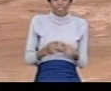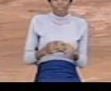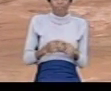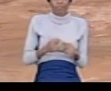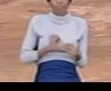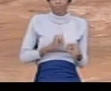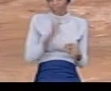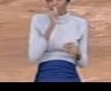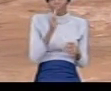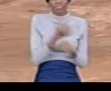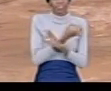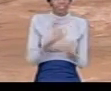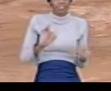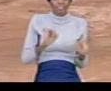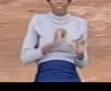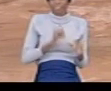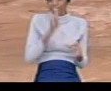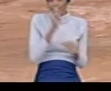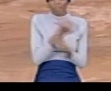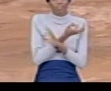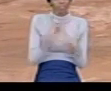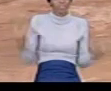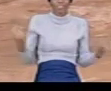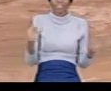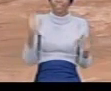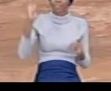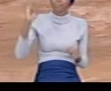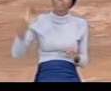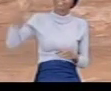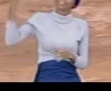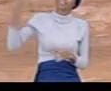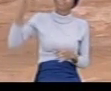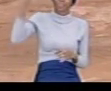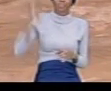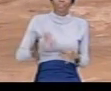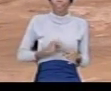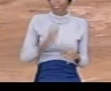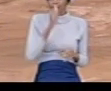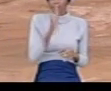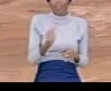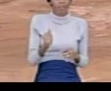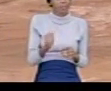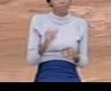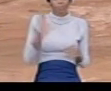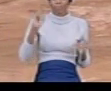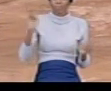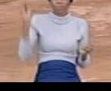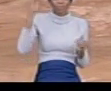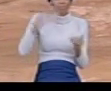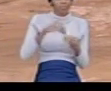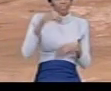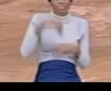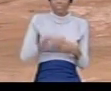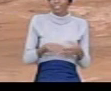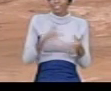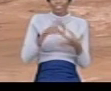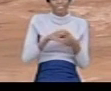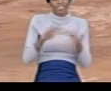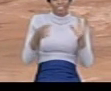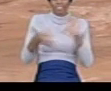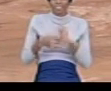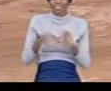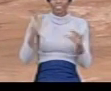name. I'm free, by the grace of God I am no more in